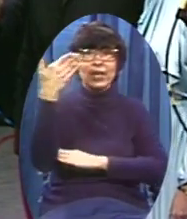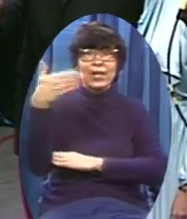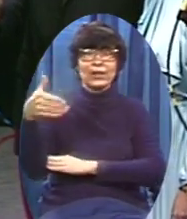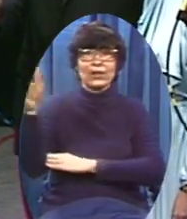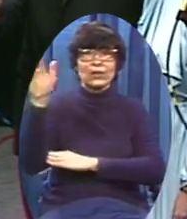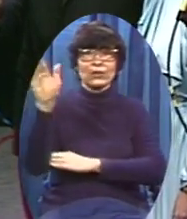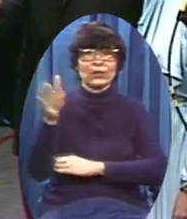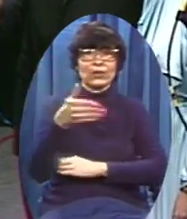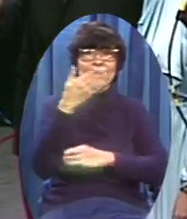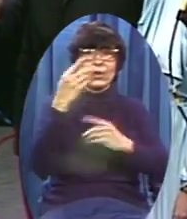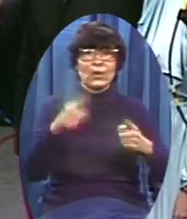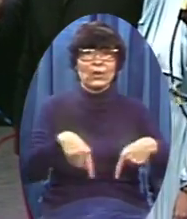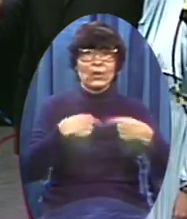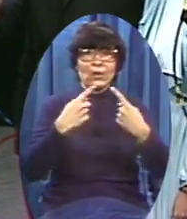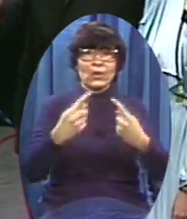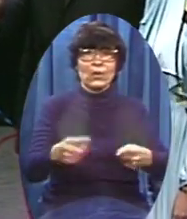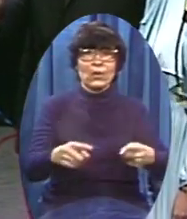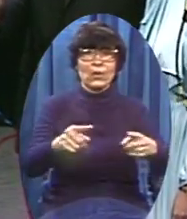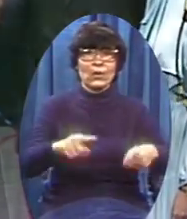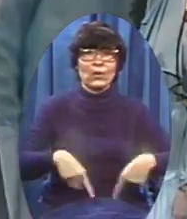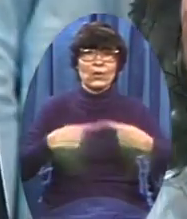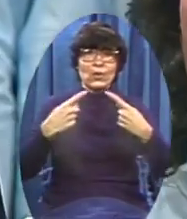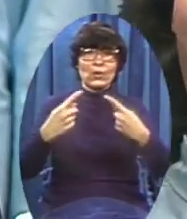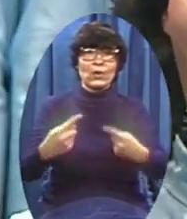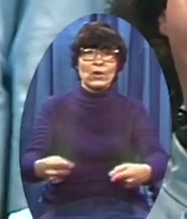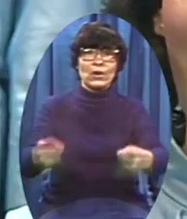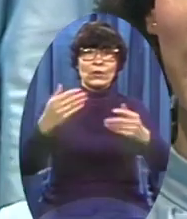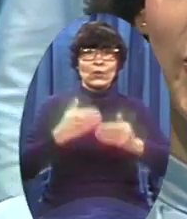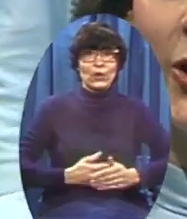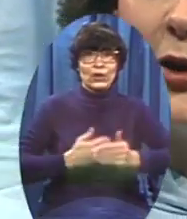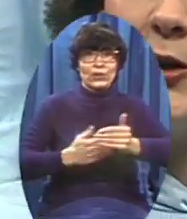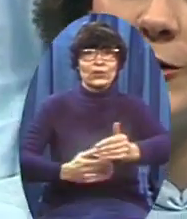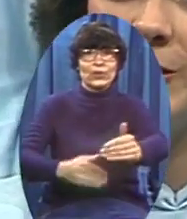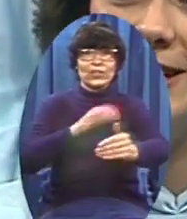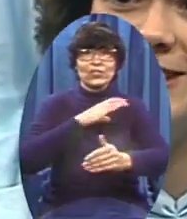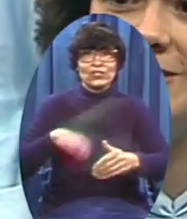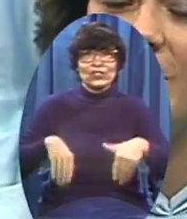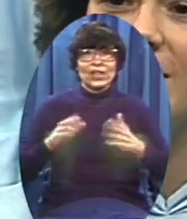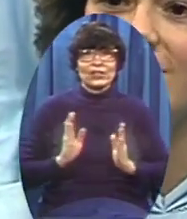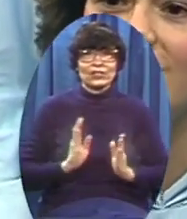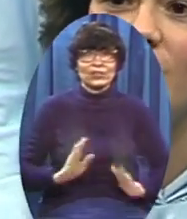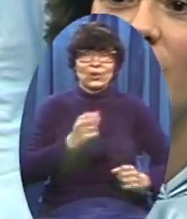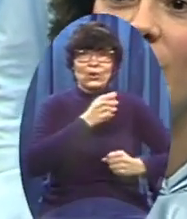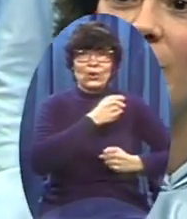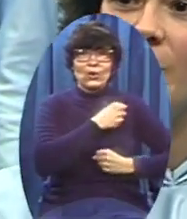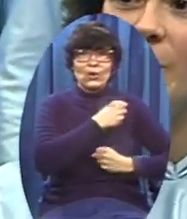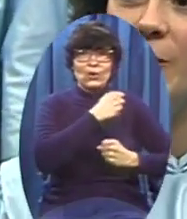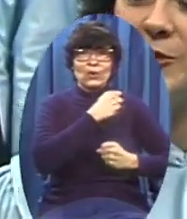Christian.